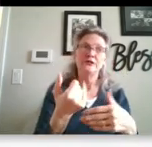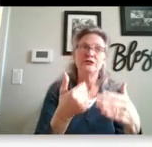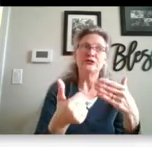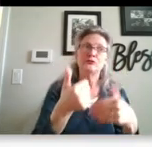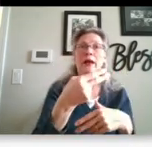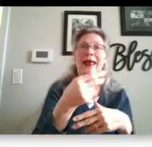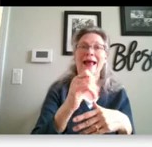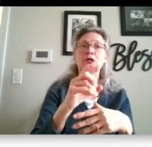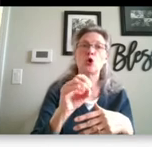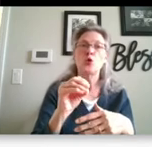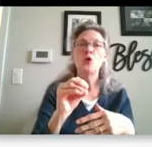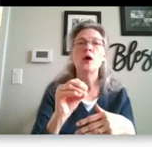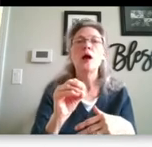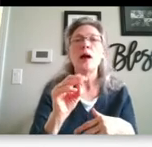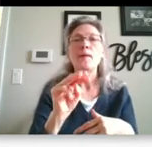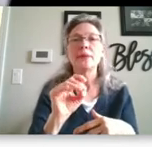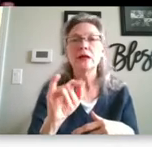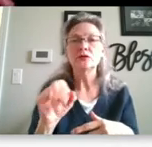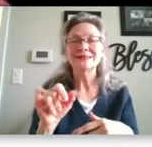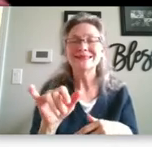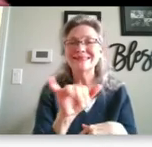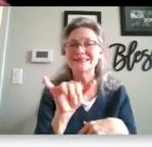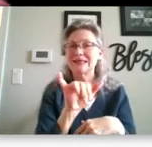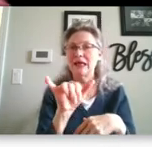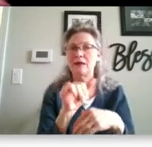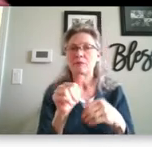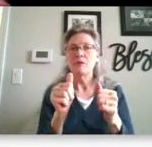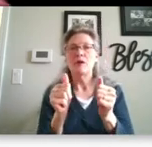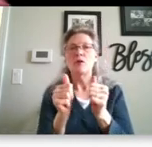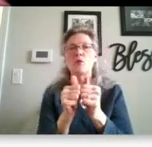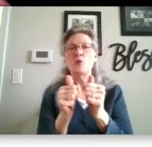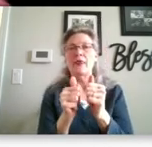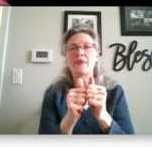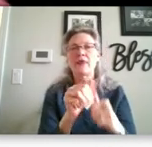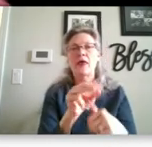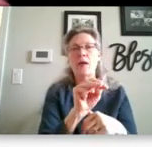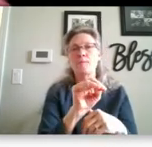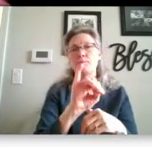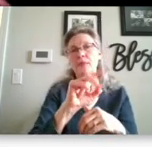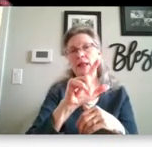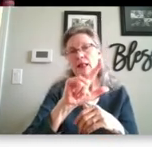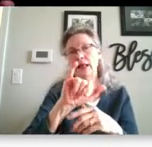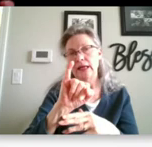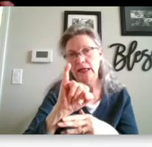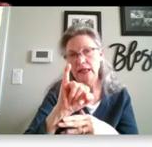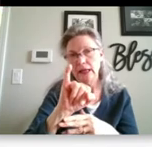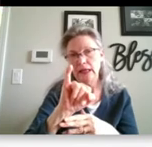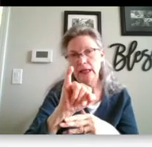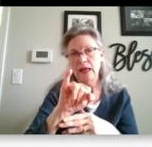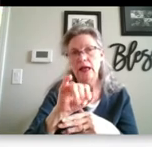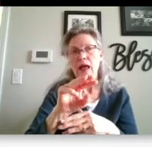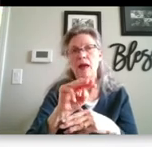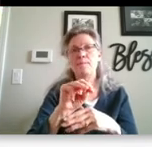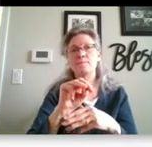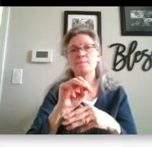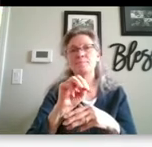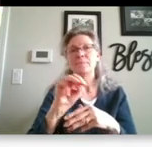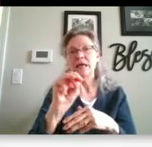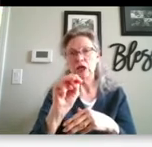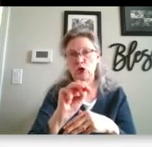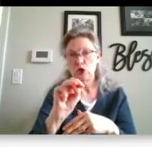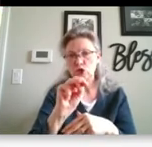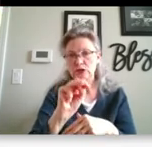the same way from the beginning of our prefixes here. So millimeters to centimeters to decimeters.